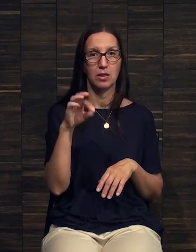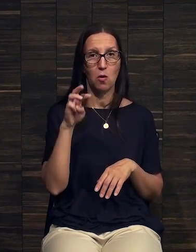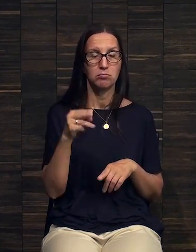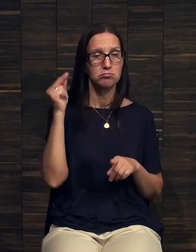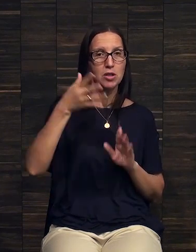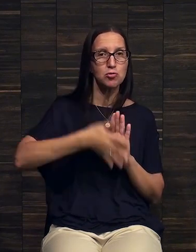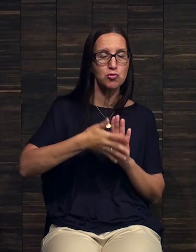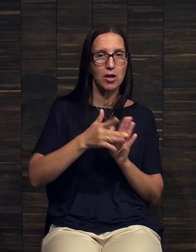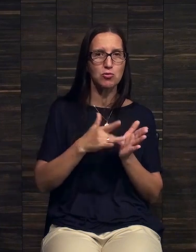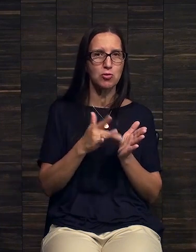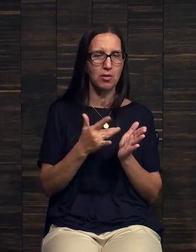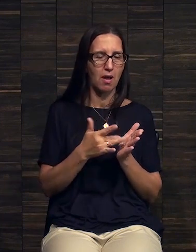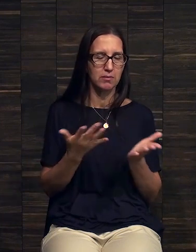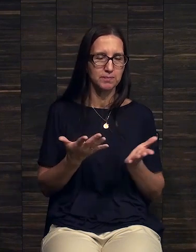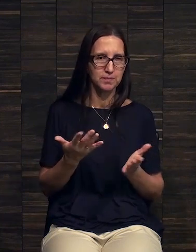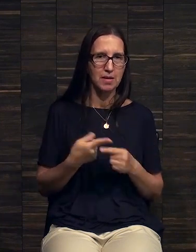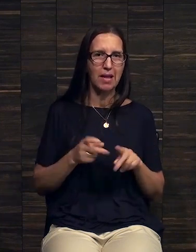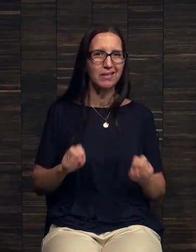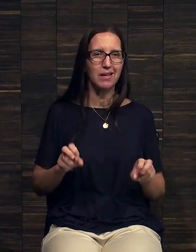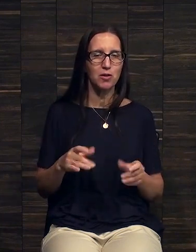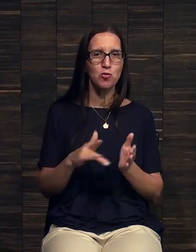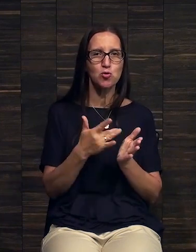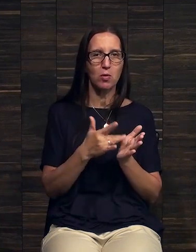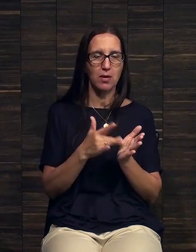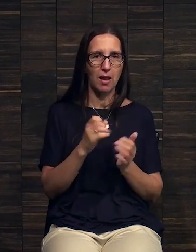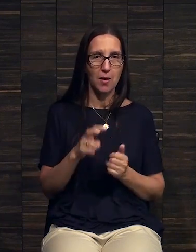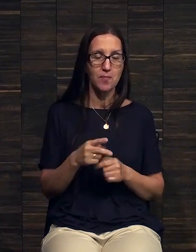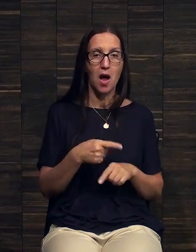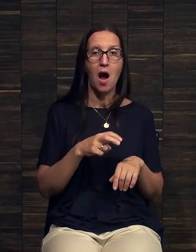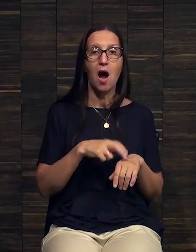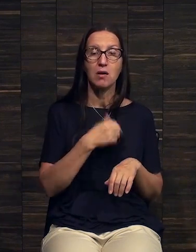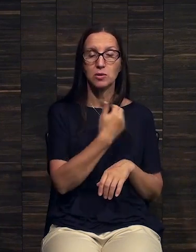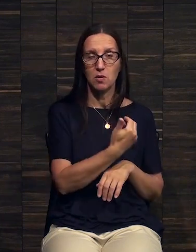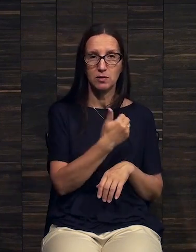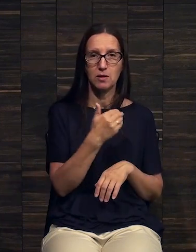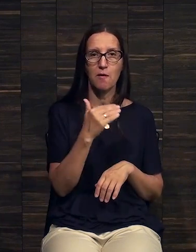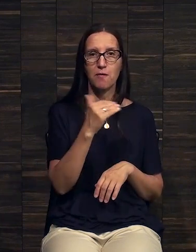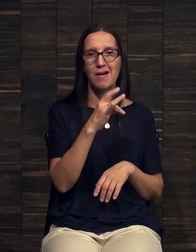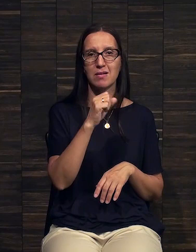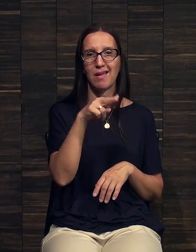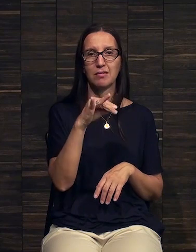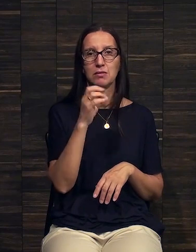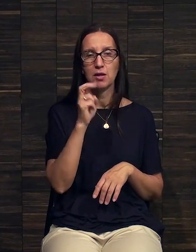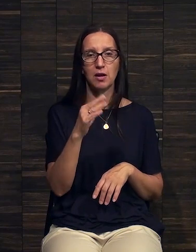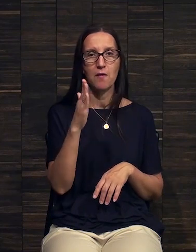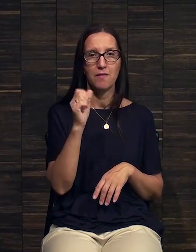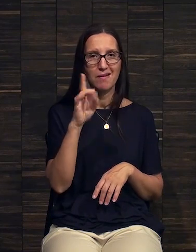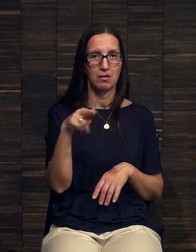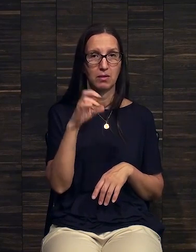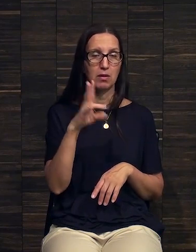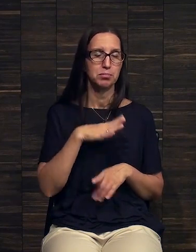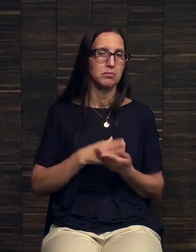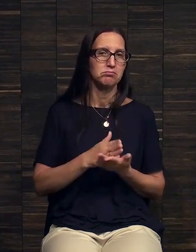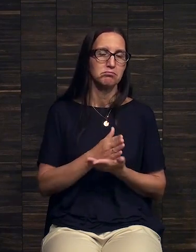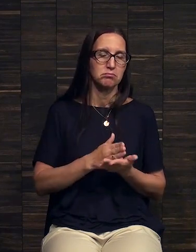He reads the Shock magazine. This is a detective magazine. Dr. Frederick Vertam, he